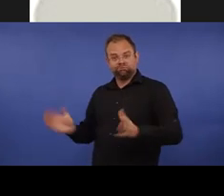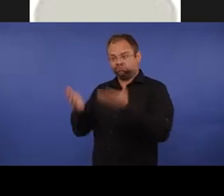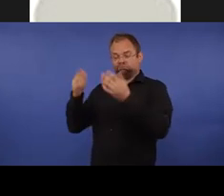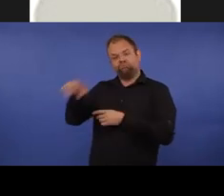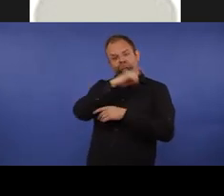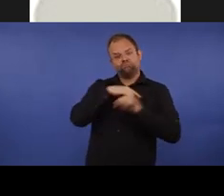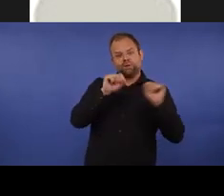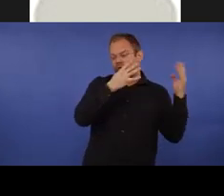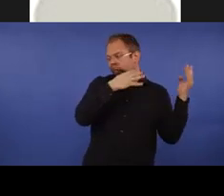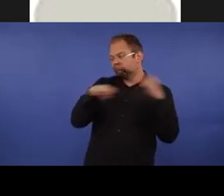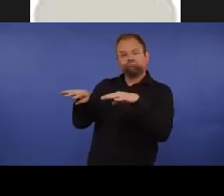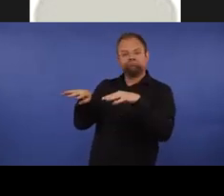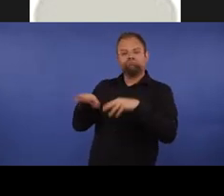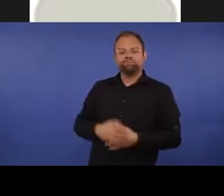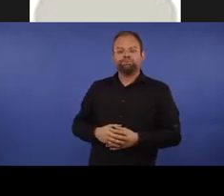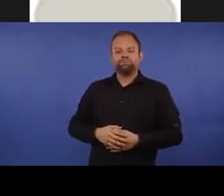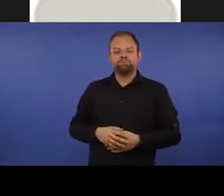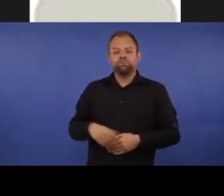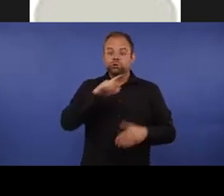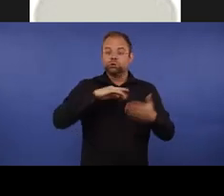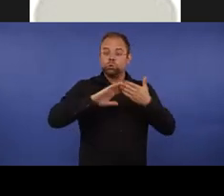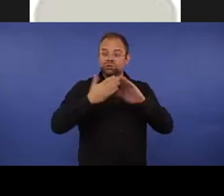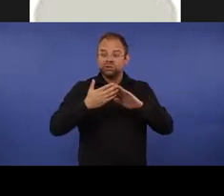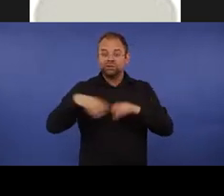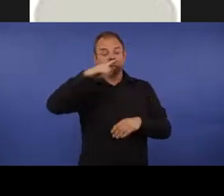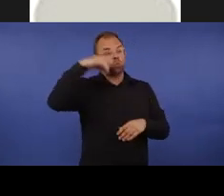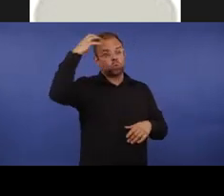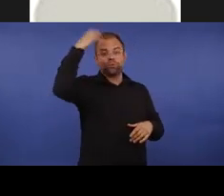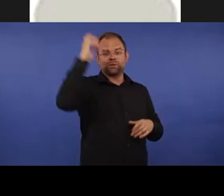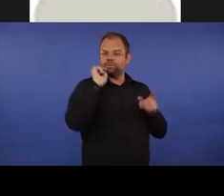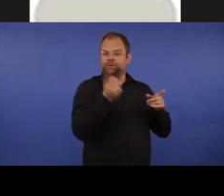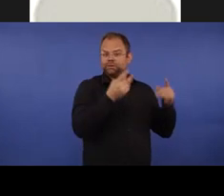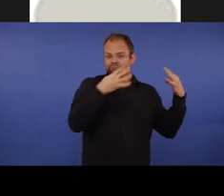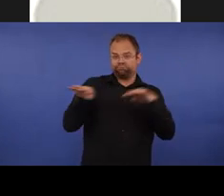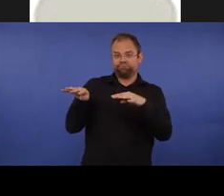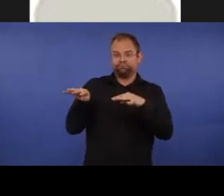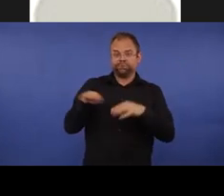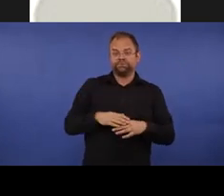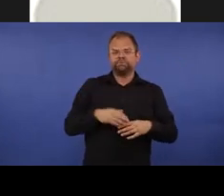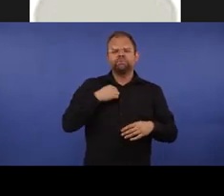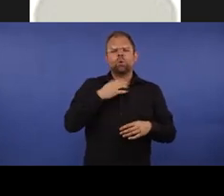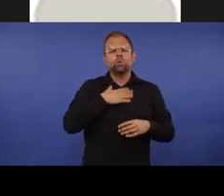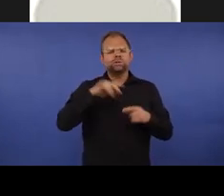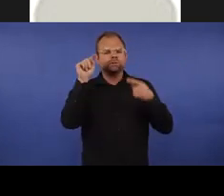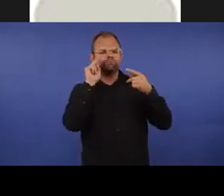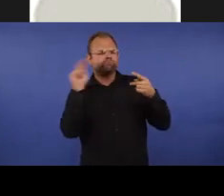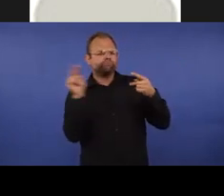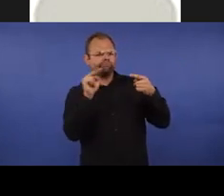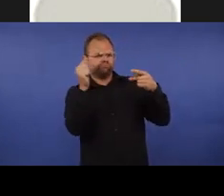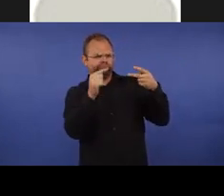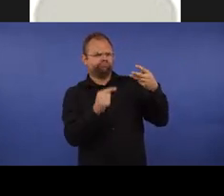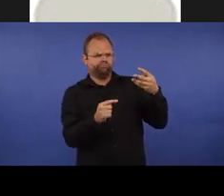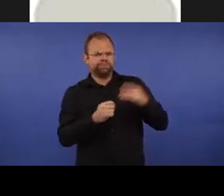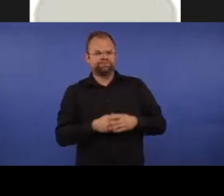issues. In the United States and in all the countries that we've heard from, we've seen that one